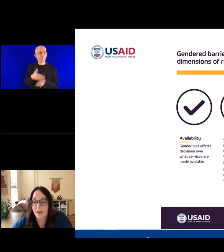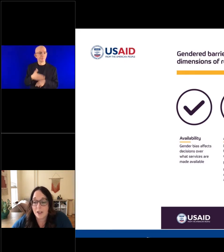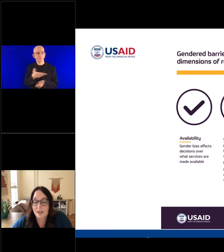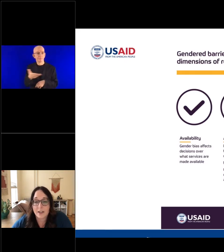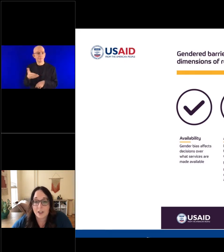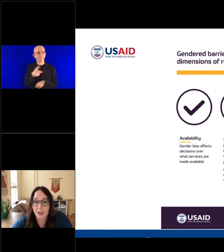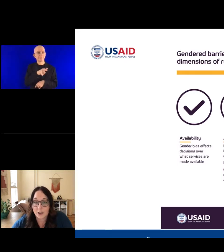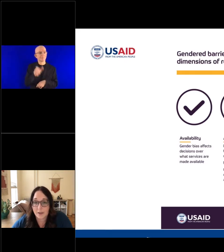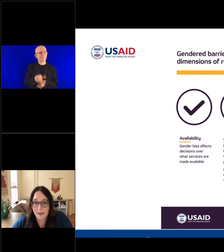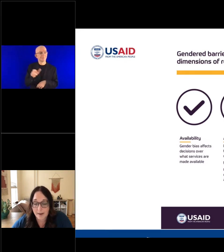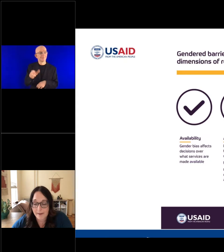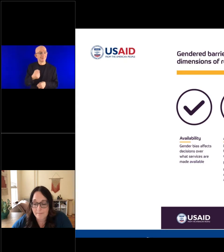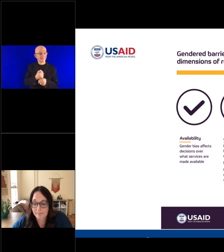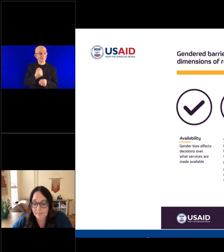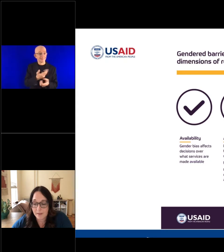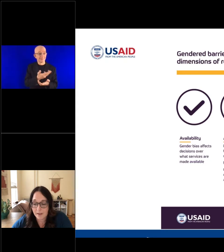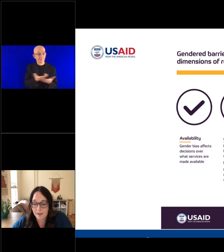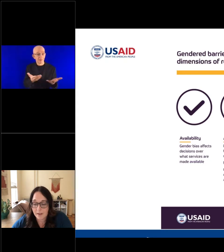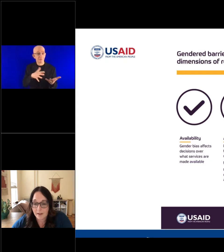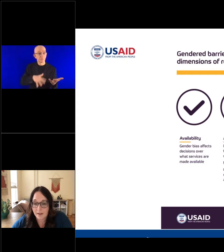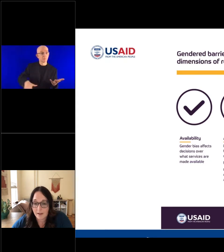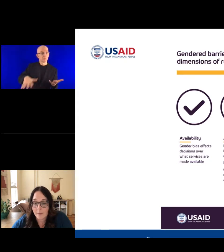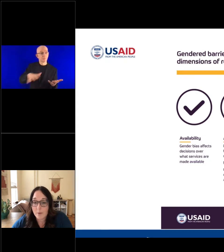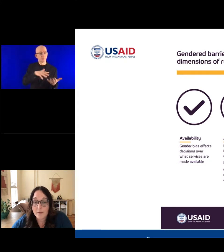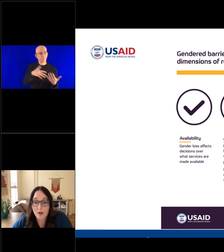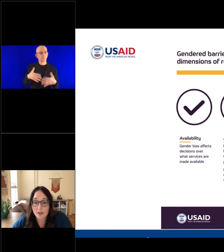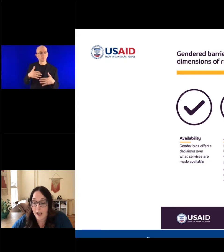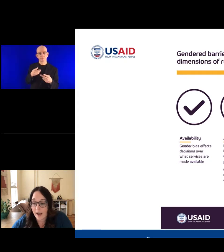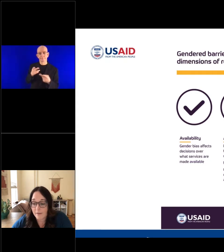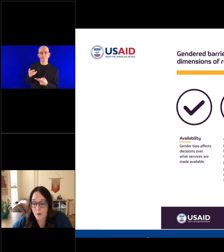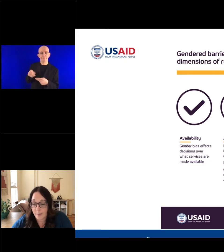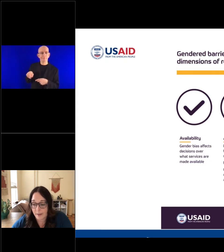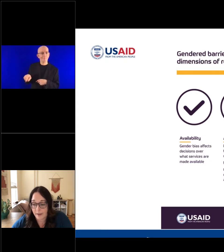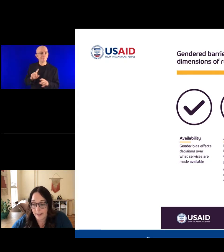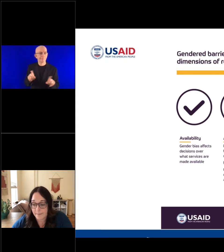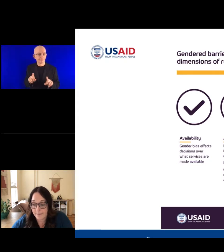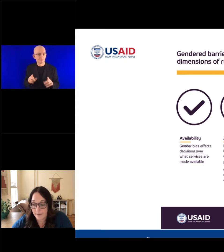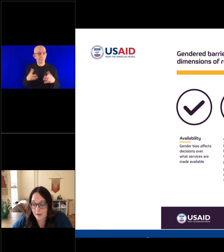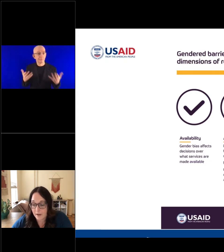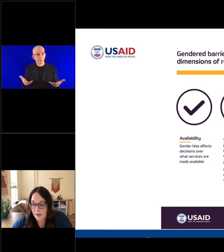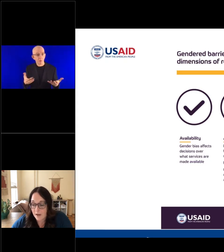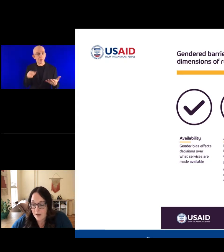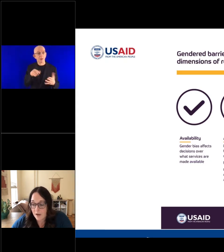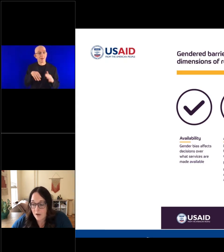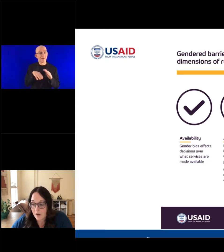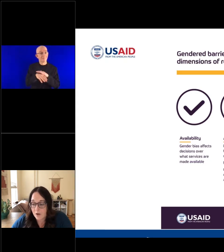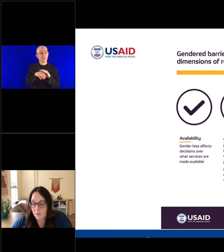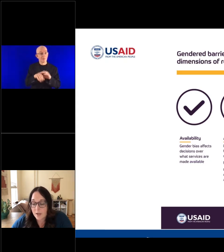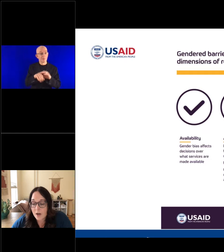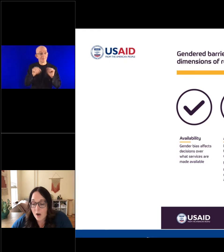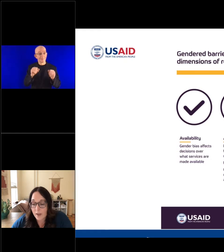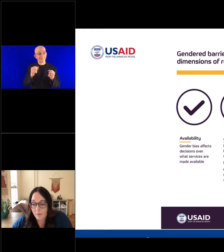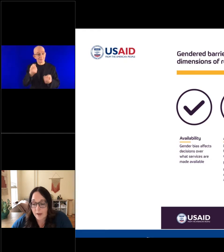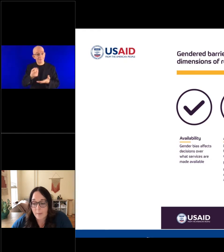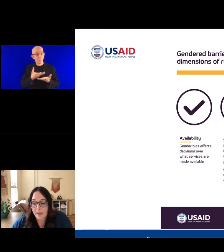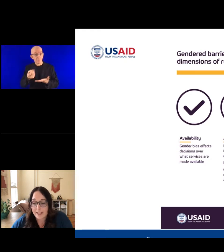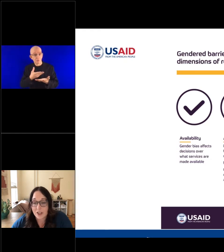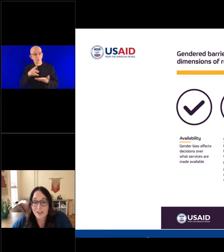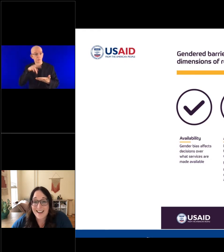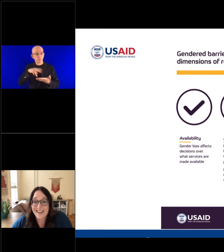comprehensive inpatient education than men. And moving on to affordability, we know